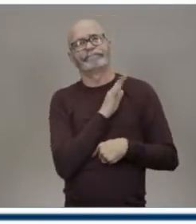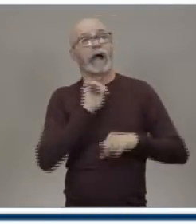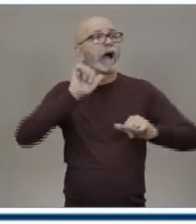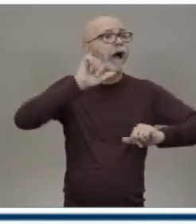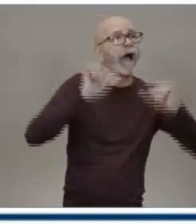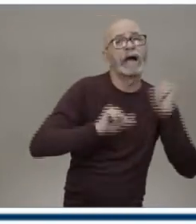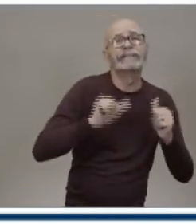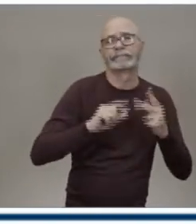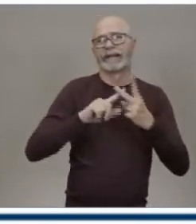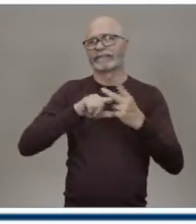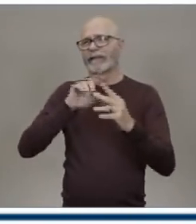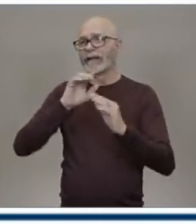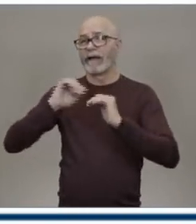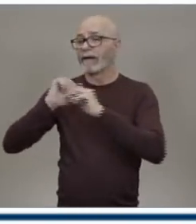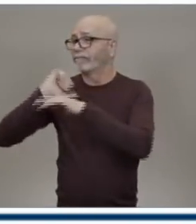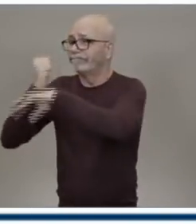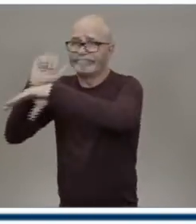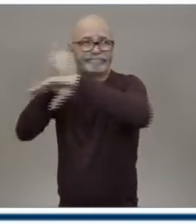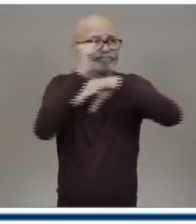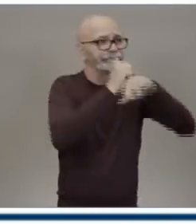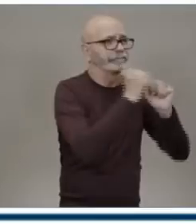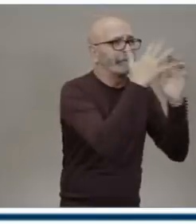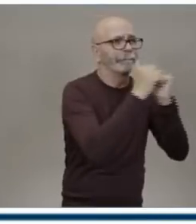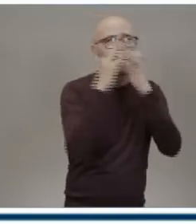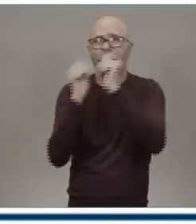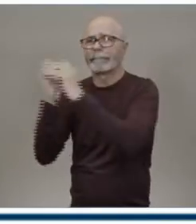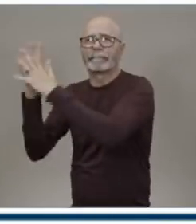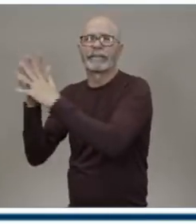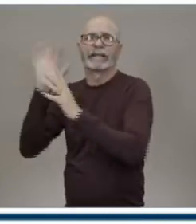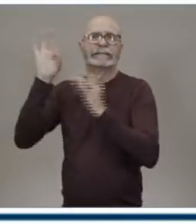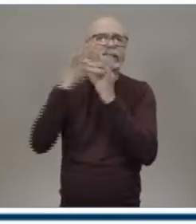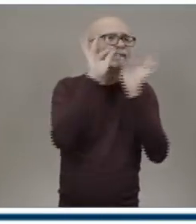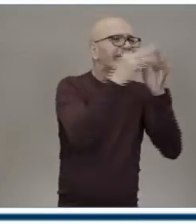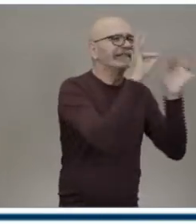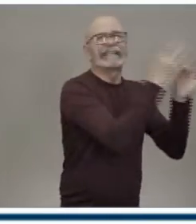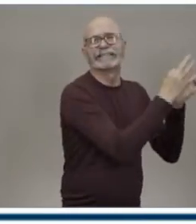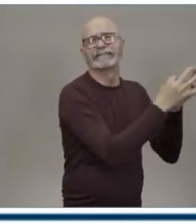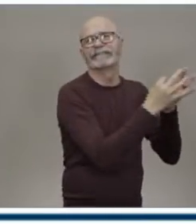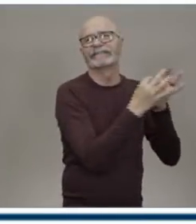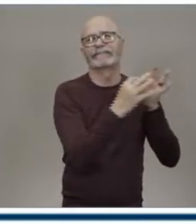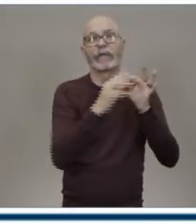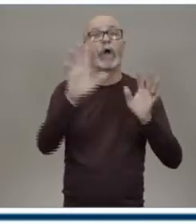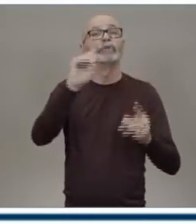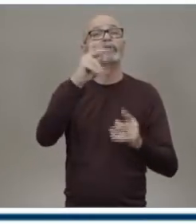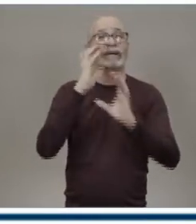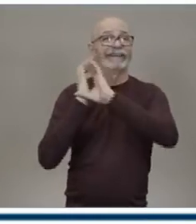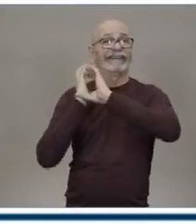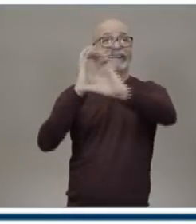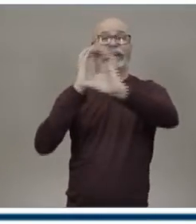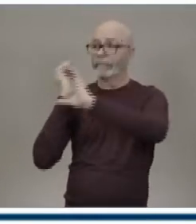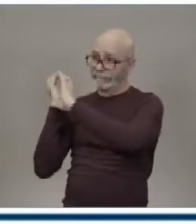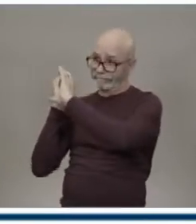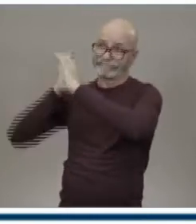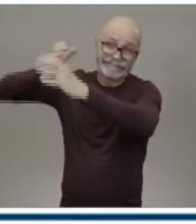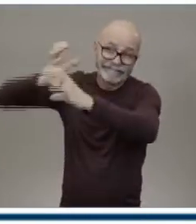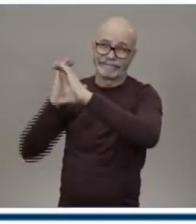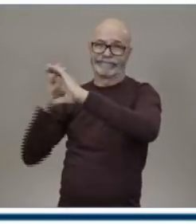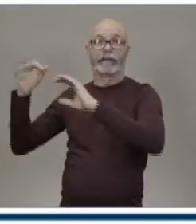have the pop-up testing sites, and now we have the public health mobile units that we're using as well. Our lab has gone